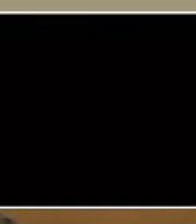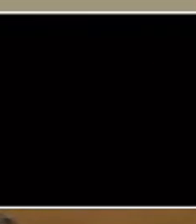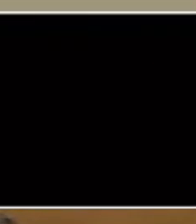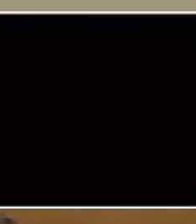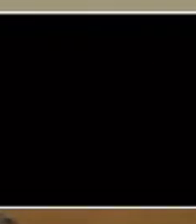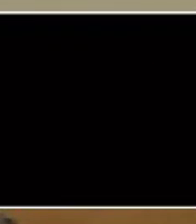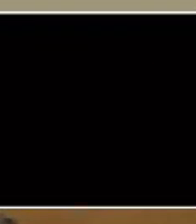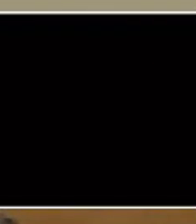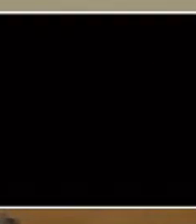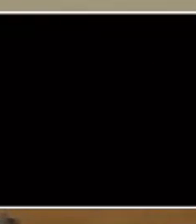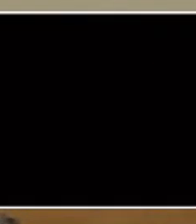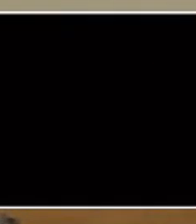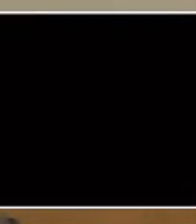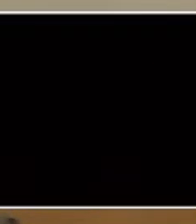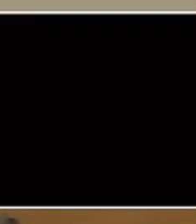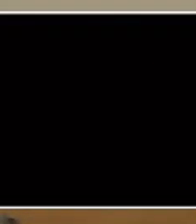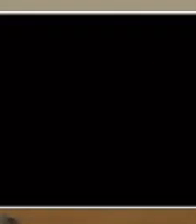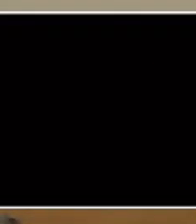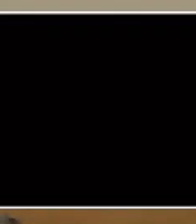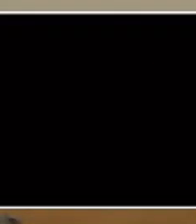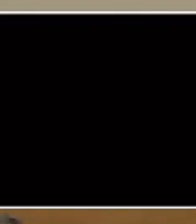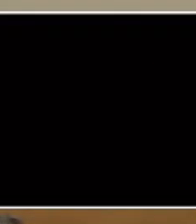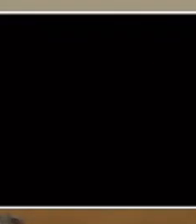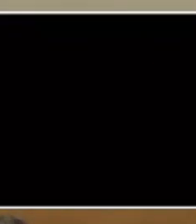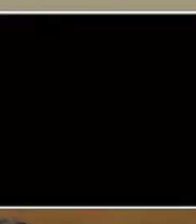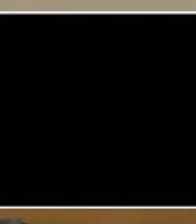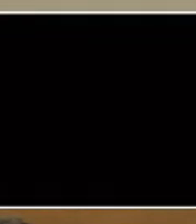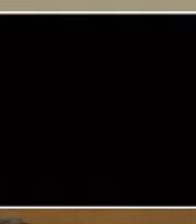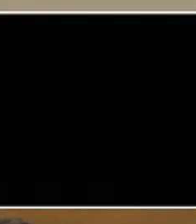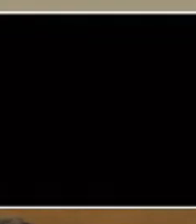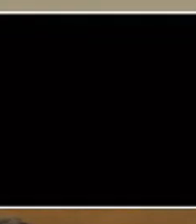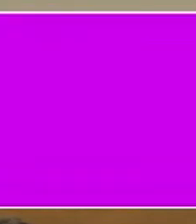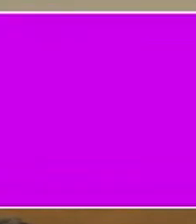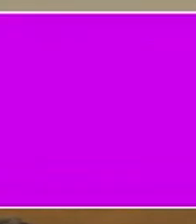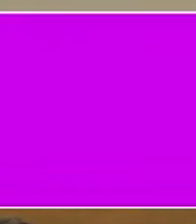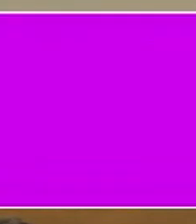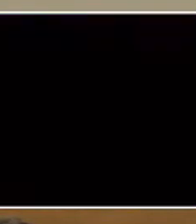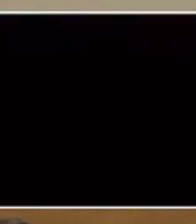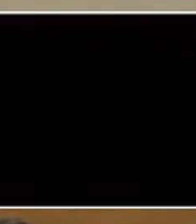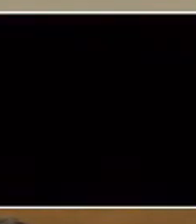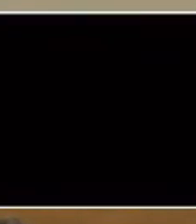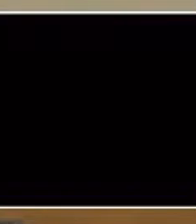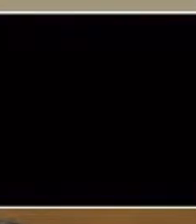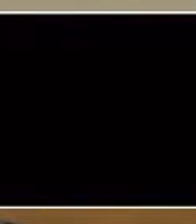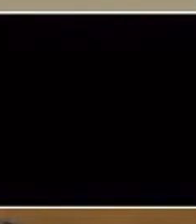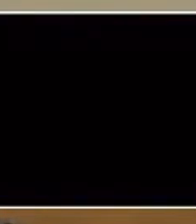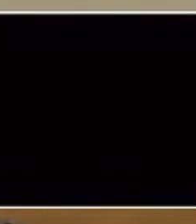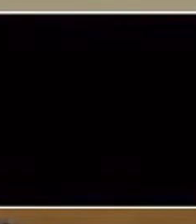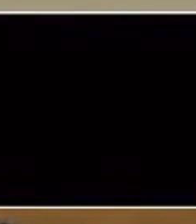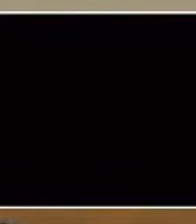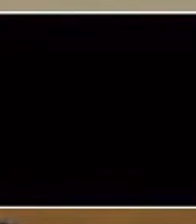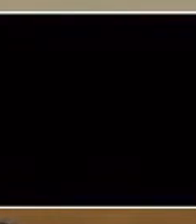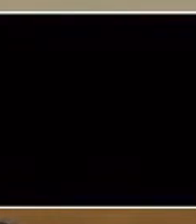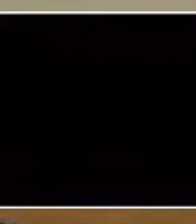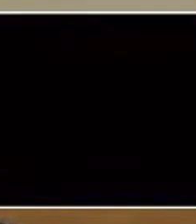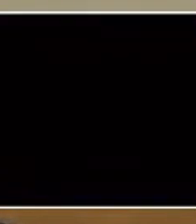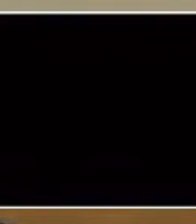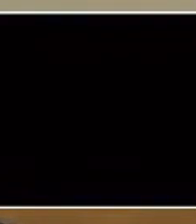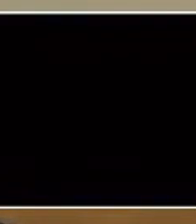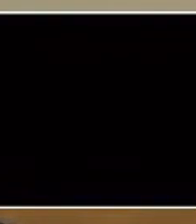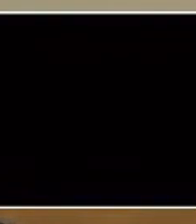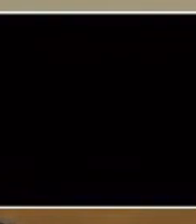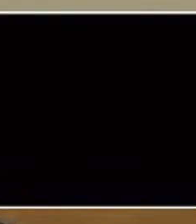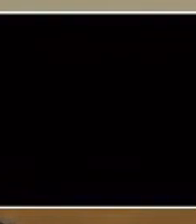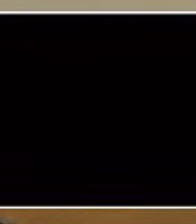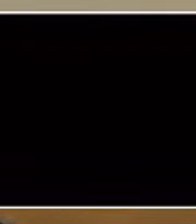society, especially as we move into this digital age where artificial intelligence, autonomous vehicles, so many